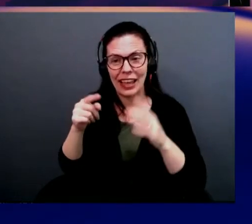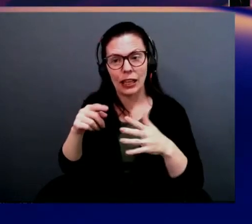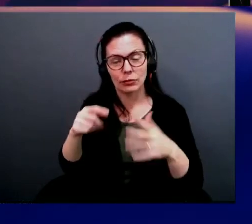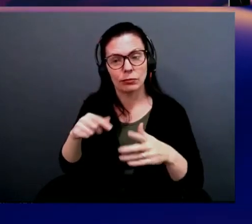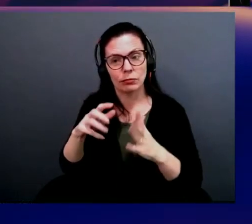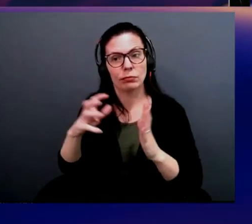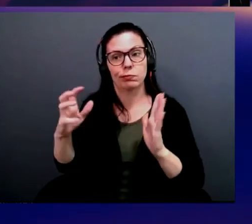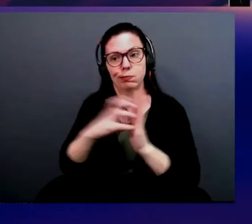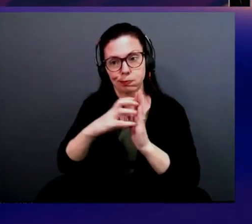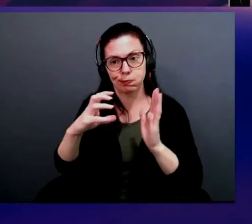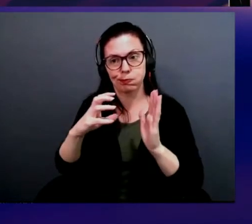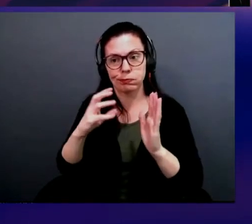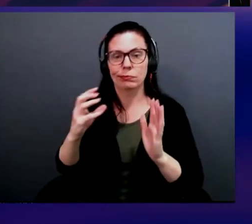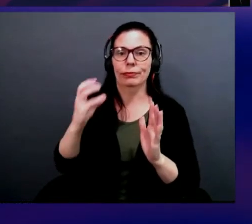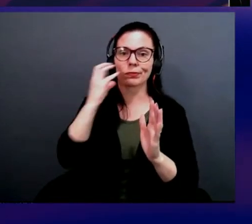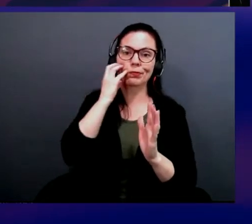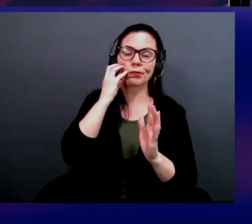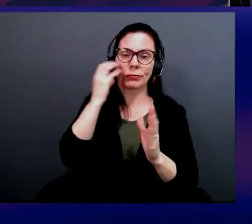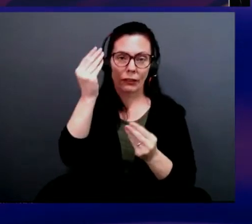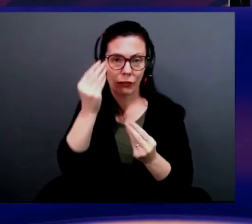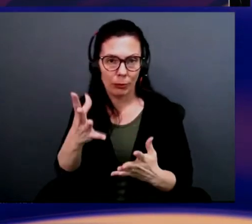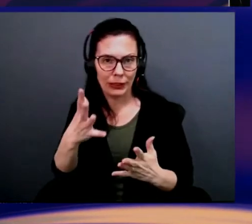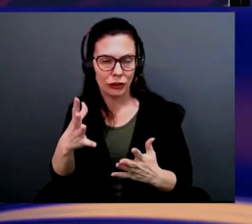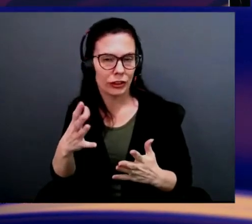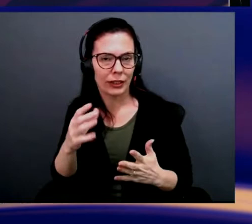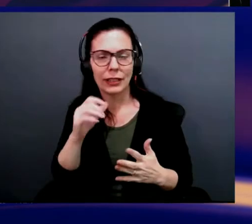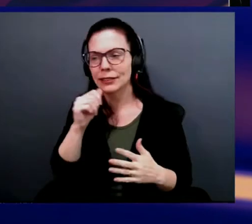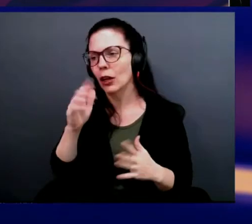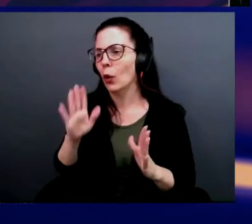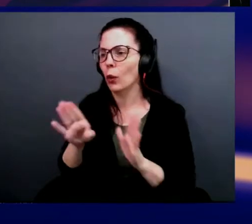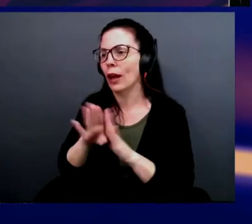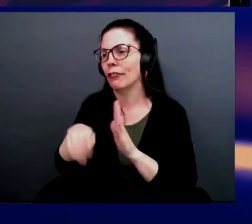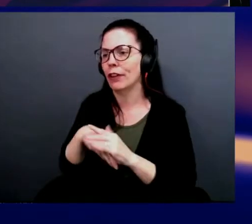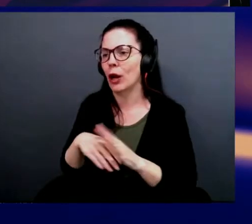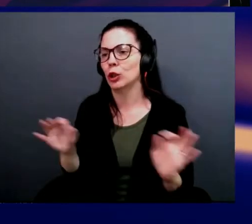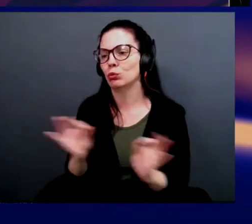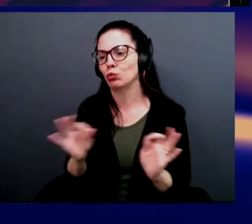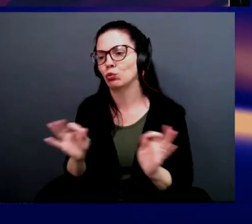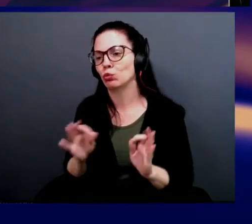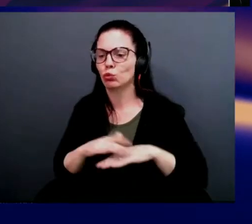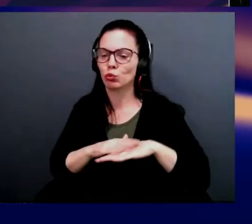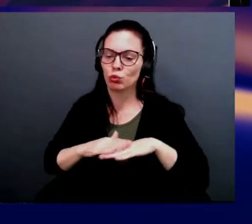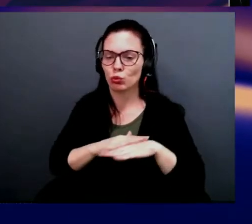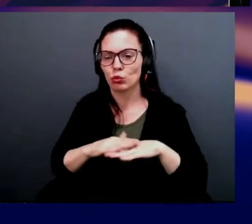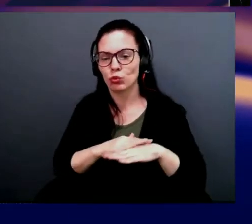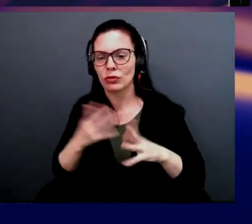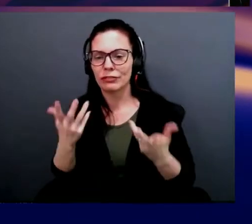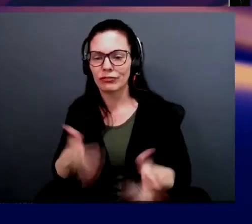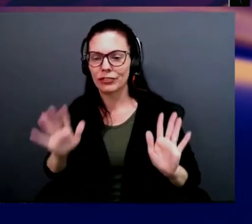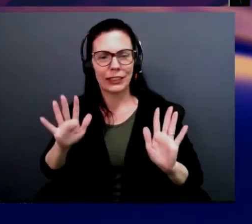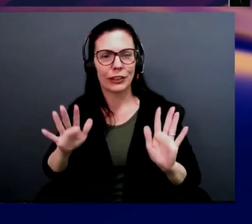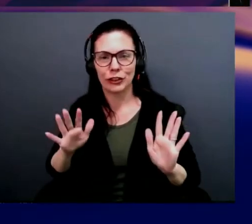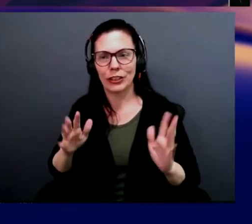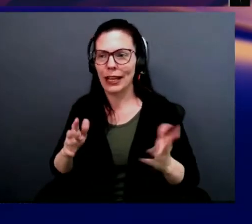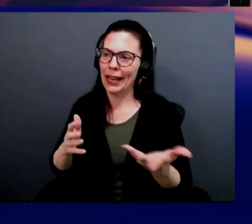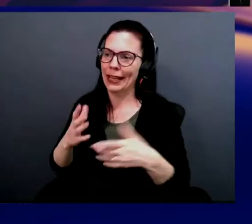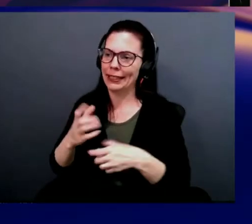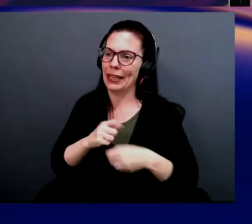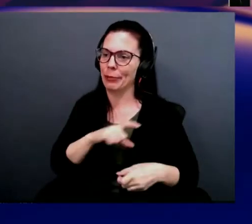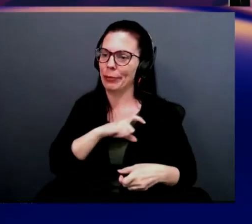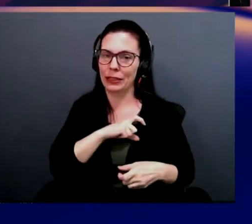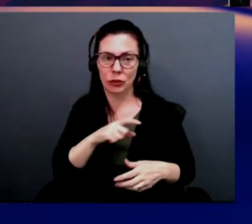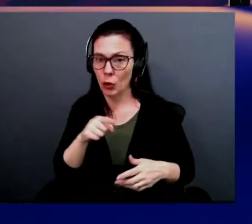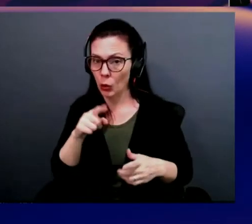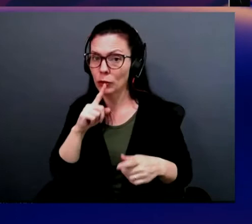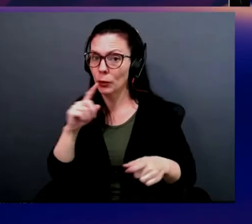courses. It's like, these aren't just like, oh, it's going to take half an hour and you're finished with the course, and then, oh, you just happen to have a badge. Like, you actually have to go